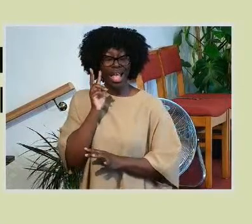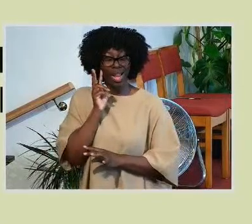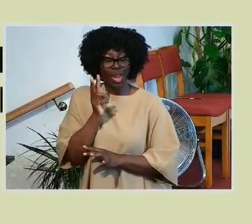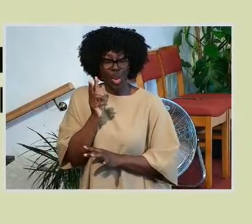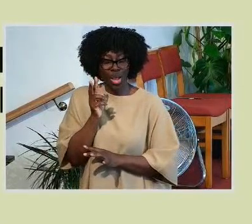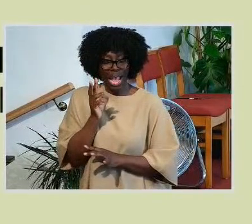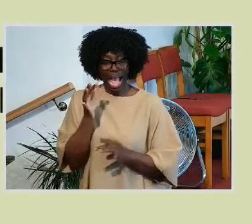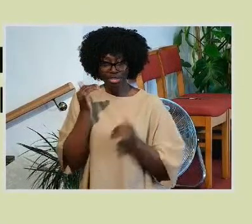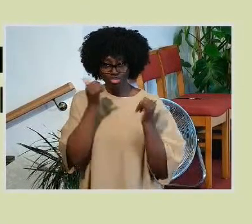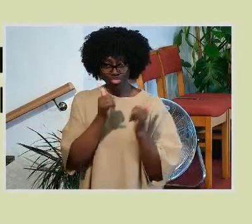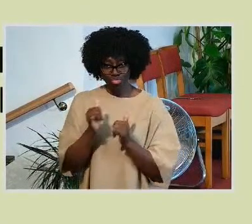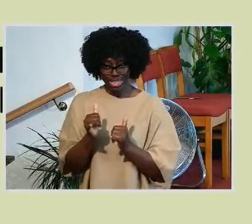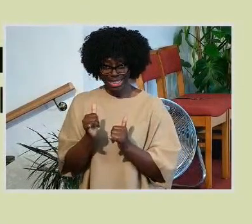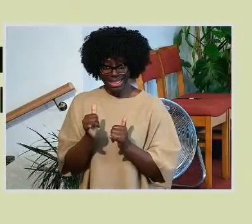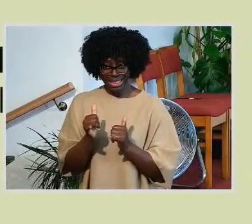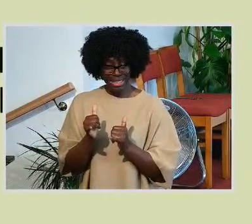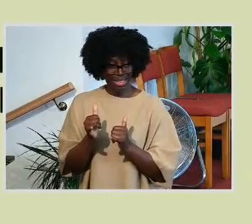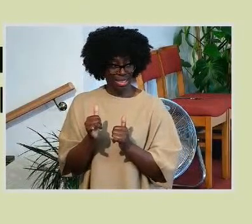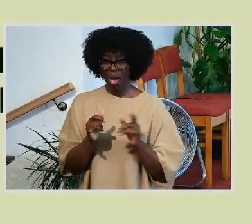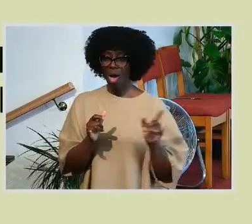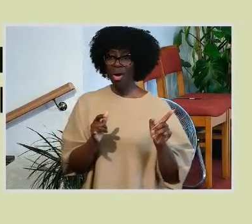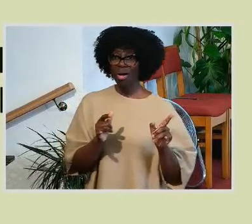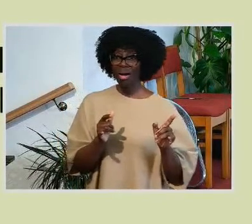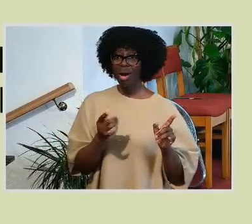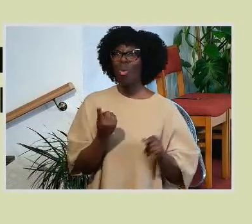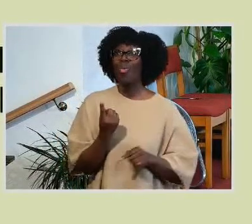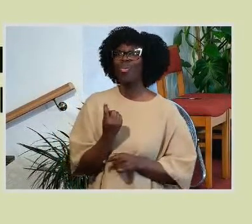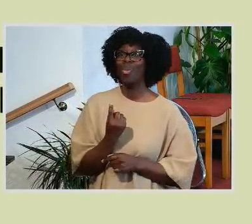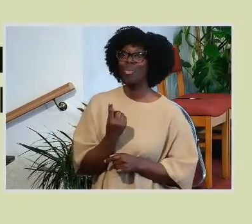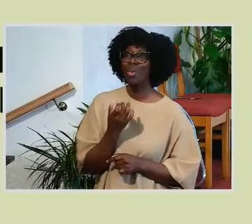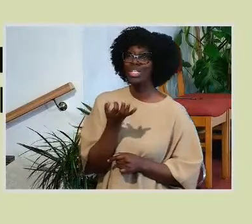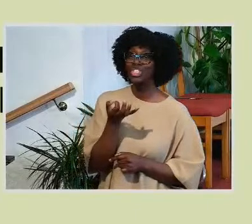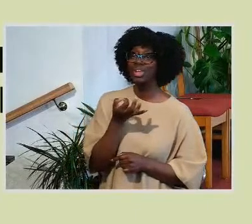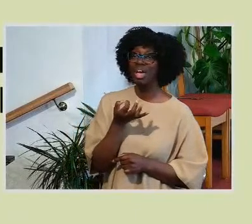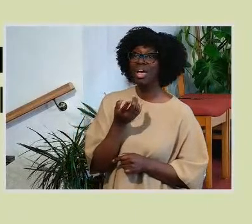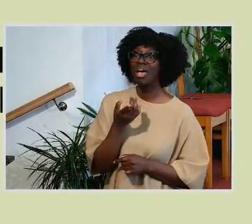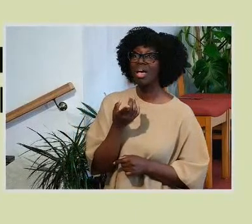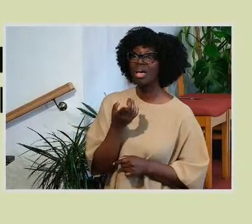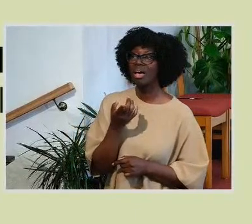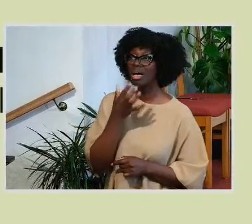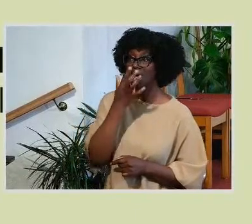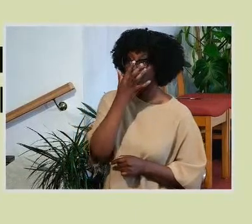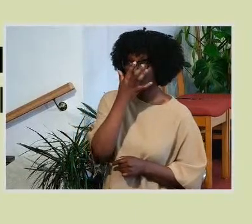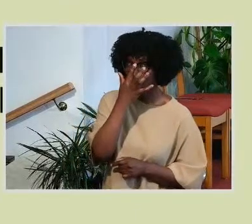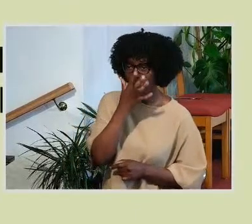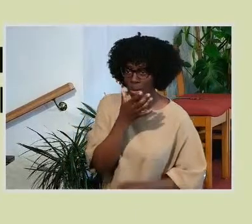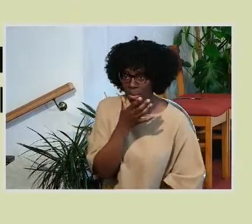dementia. All right, I'll take the last question because I don't know how the questions are going to be. Yes?